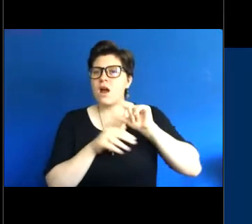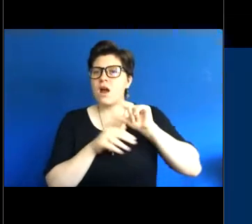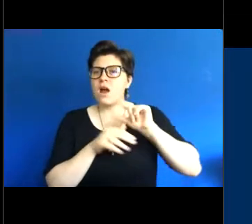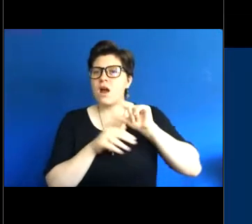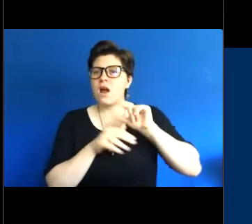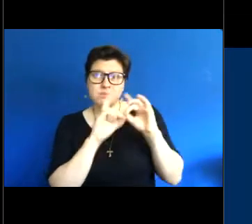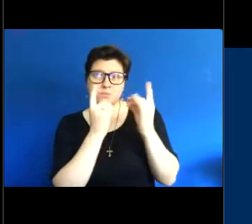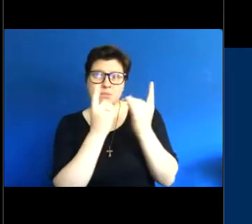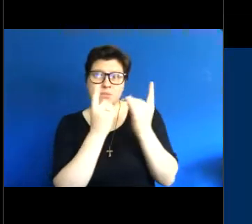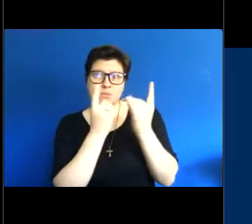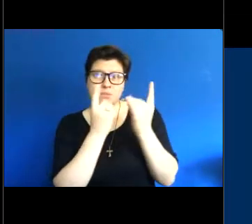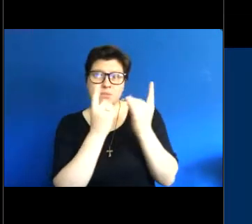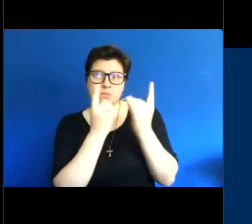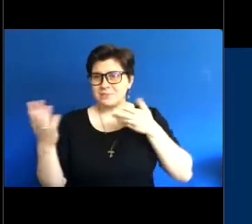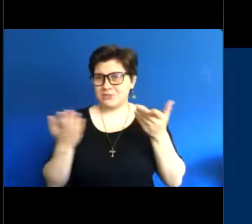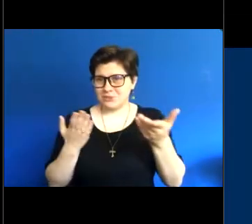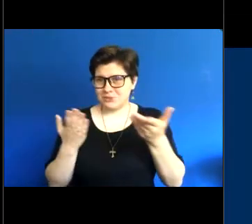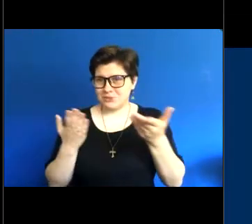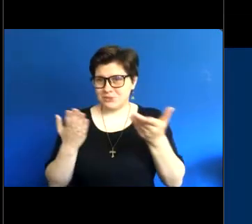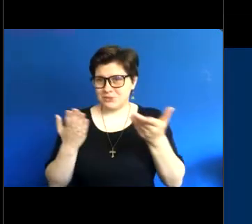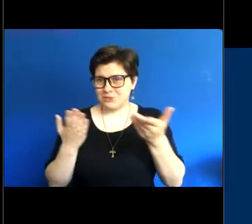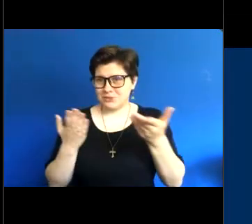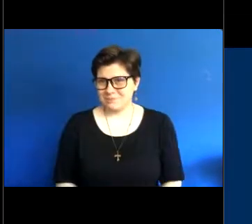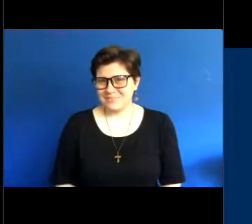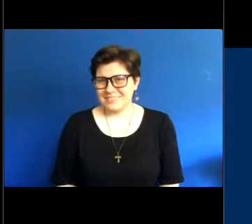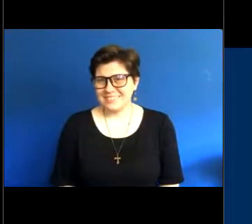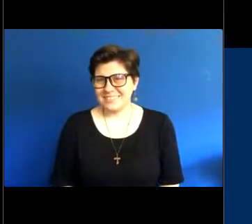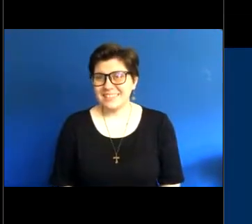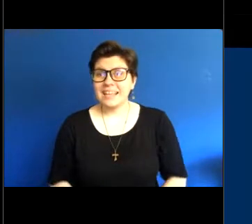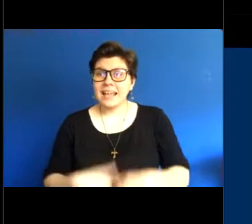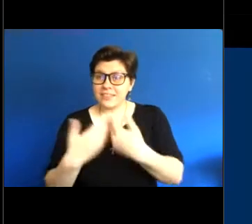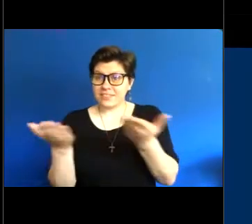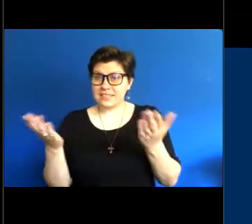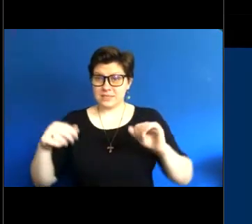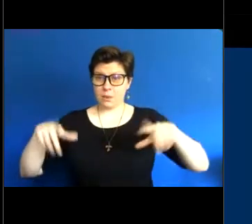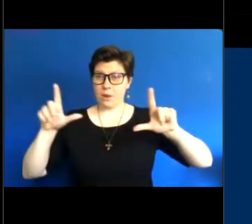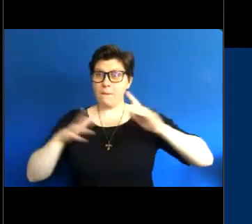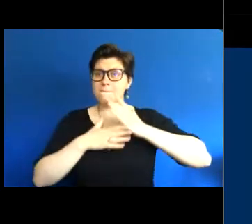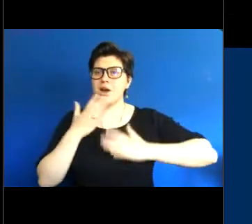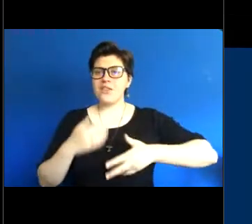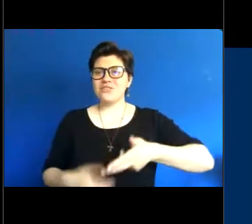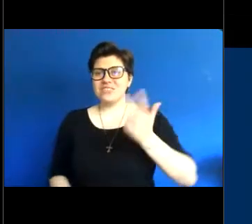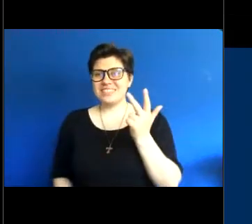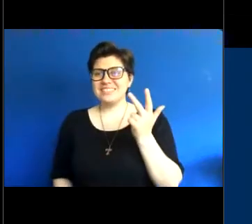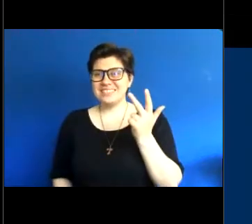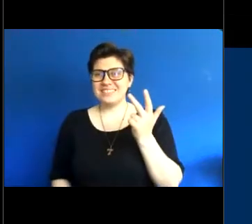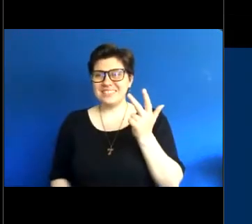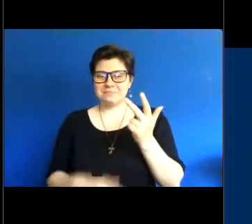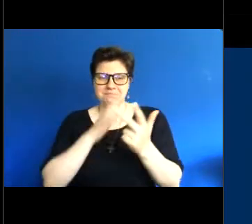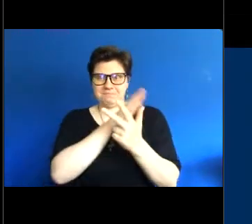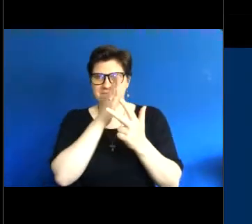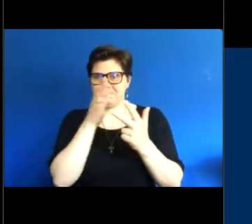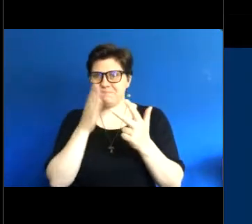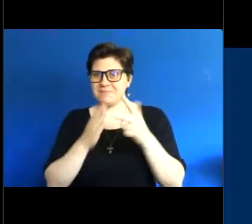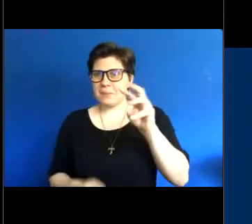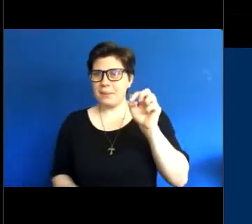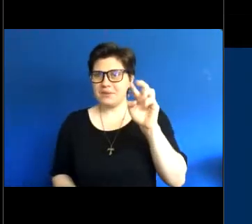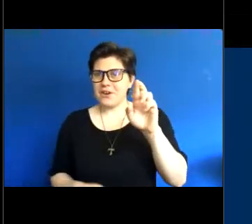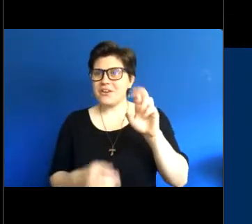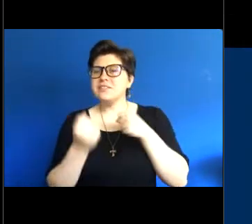of Special Needs Ministries. This webinar is part 3 of a series of webinars to